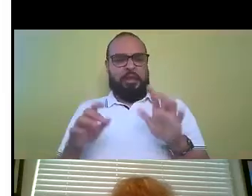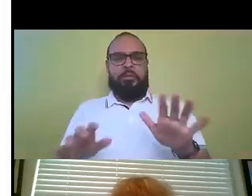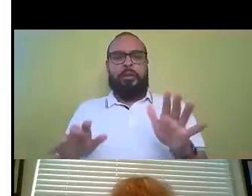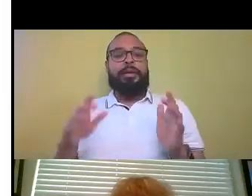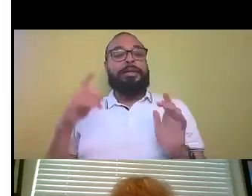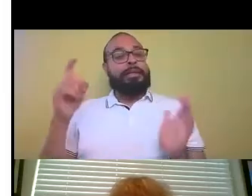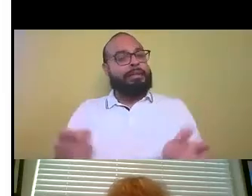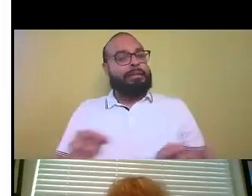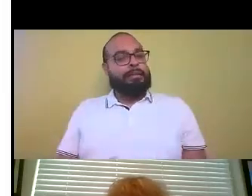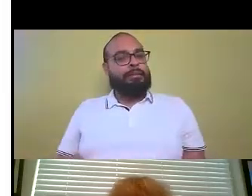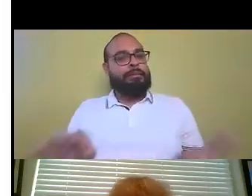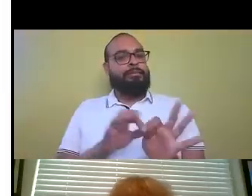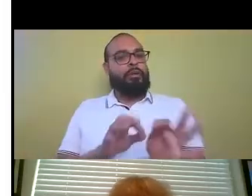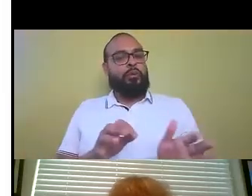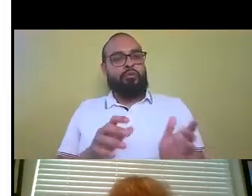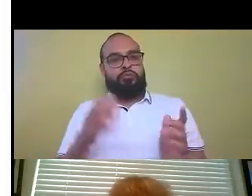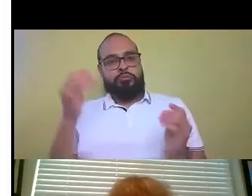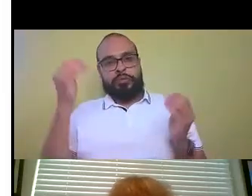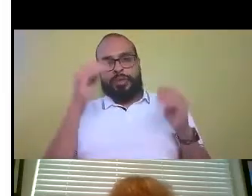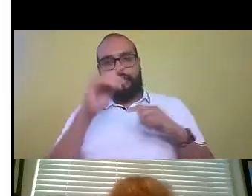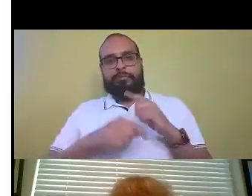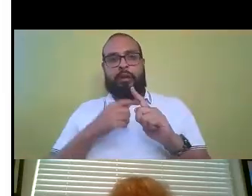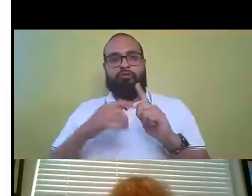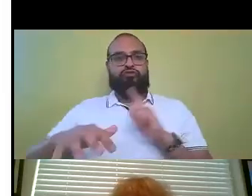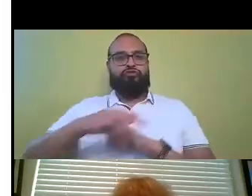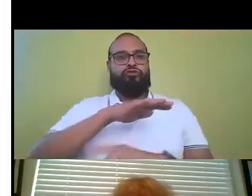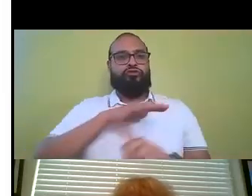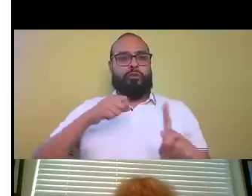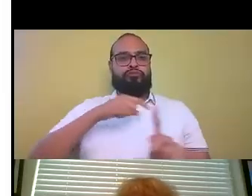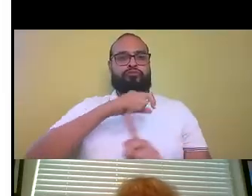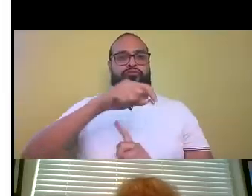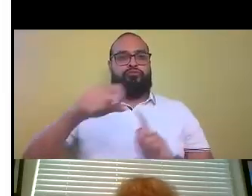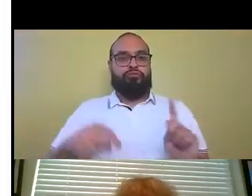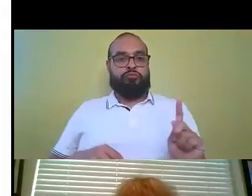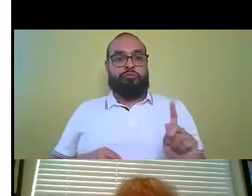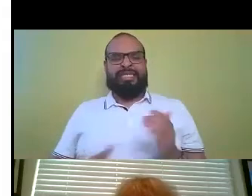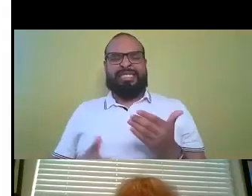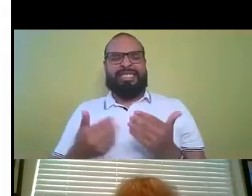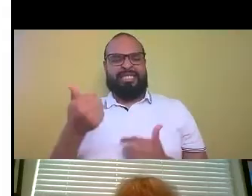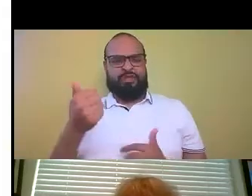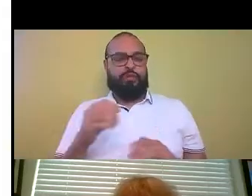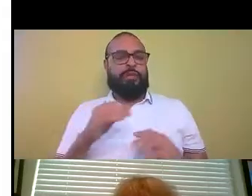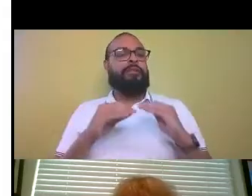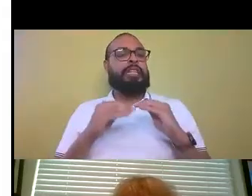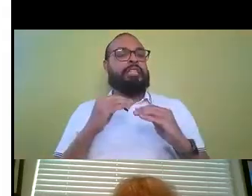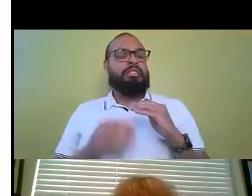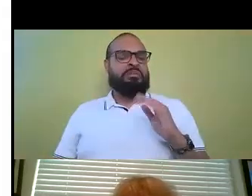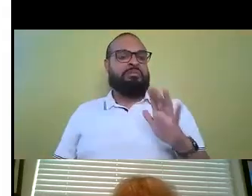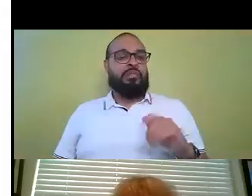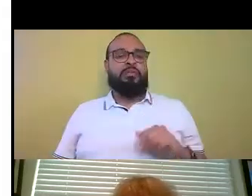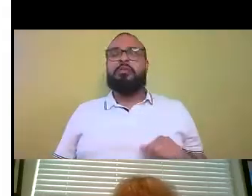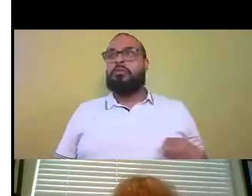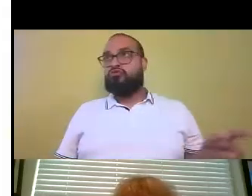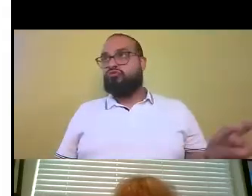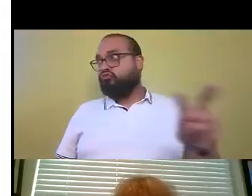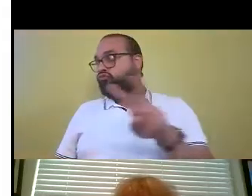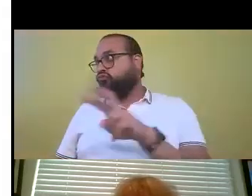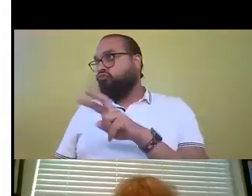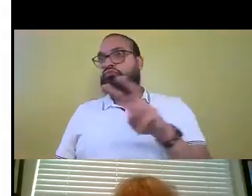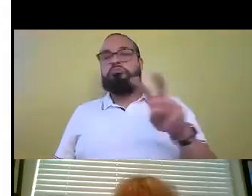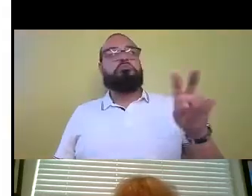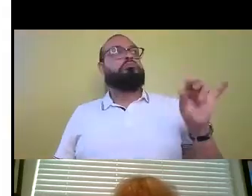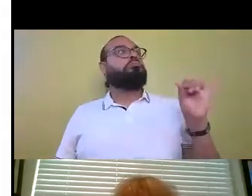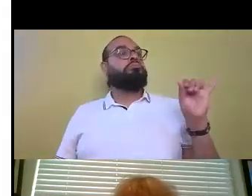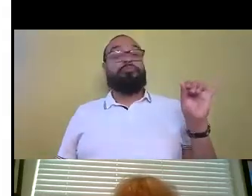me, that's the easier fix. If we can look around and say, what is the demand that this child has in terms